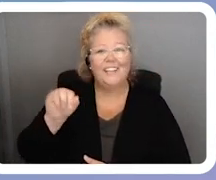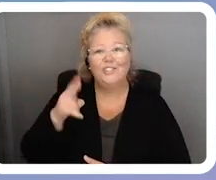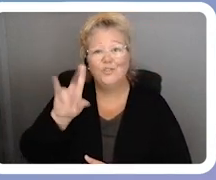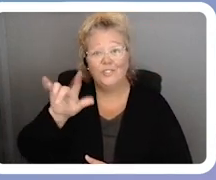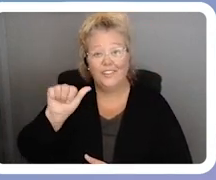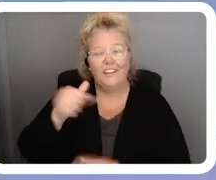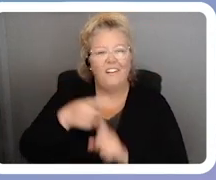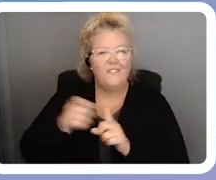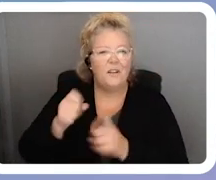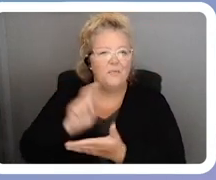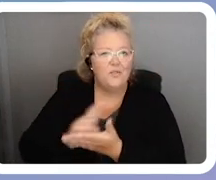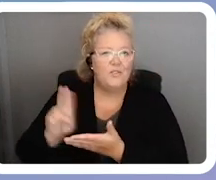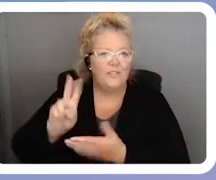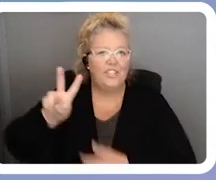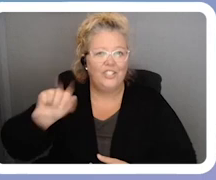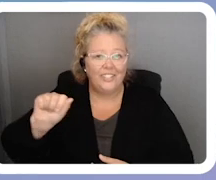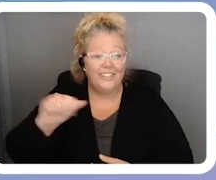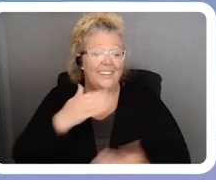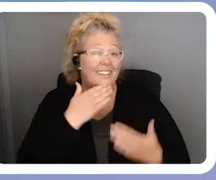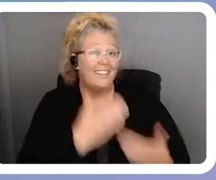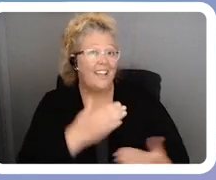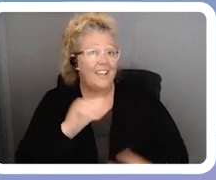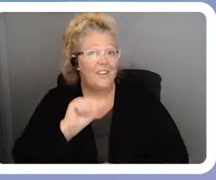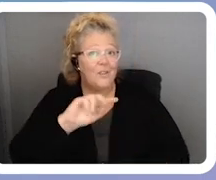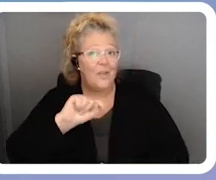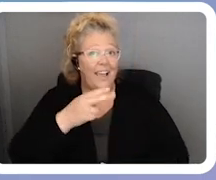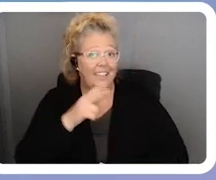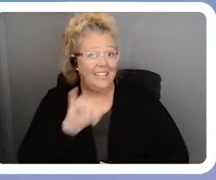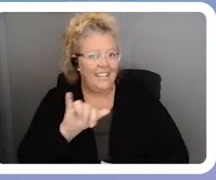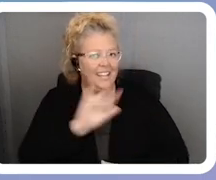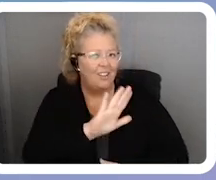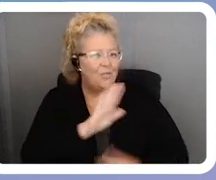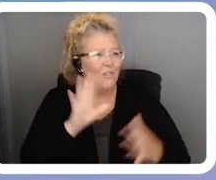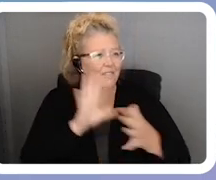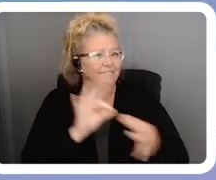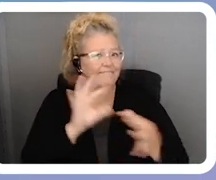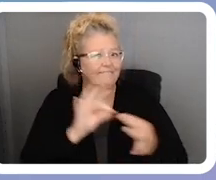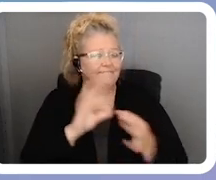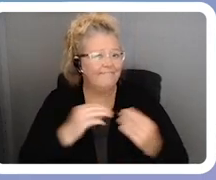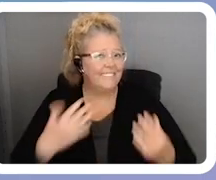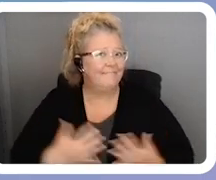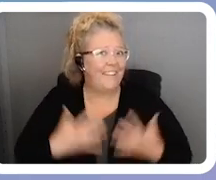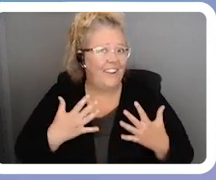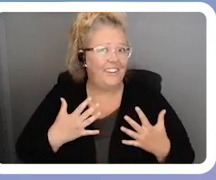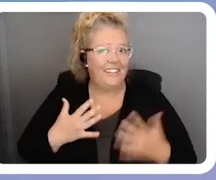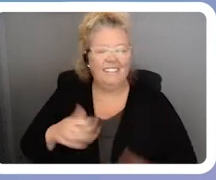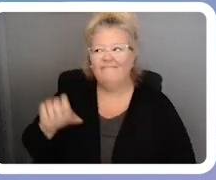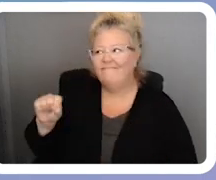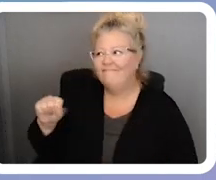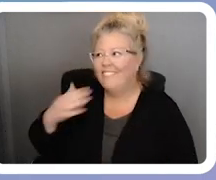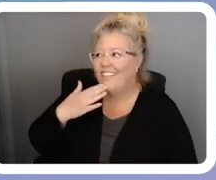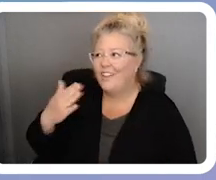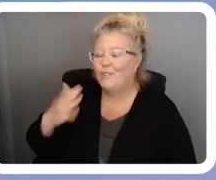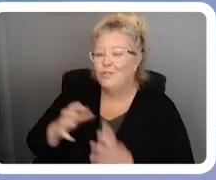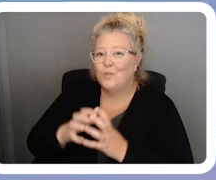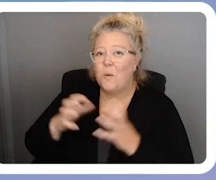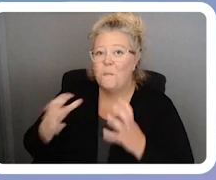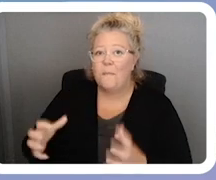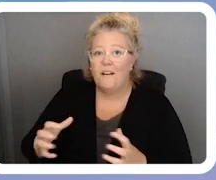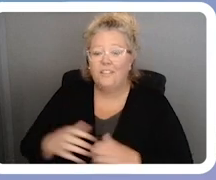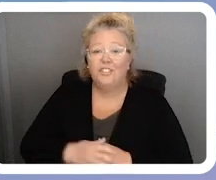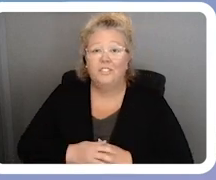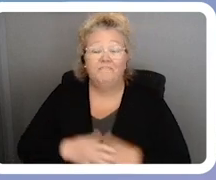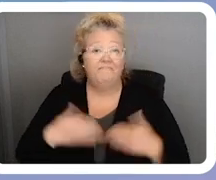the University of Virginia chapter and Anthony Shriver for his inspiring welcome message. Yes, thank you